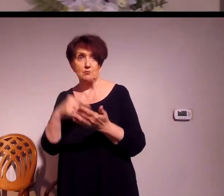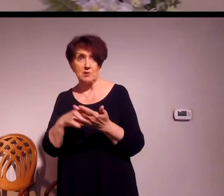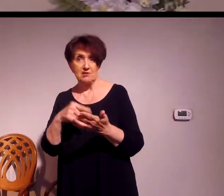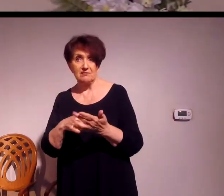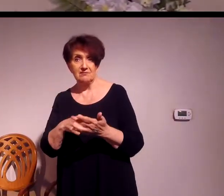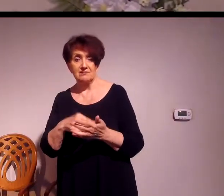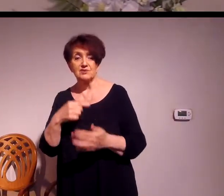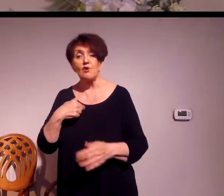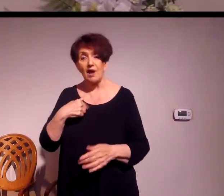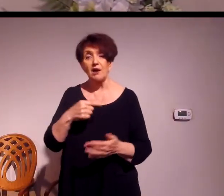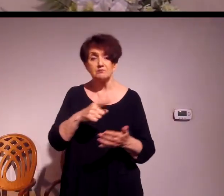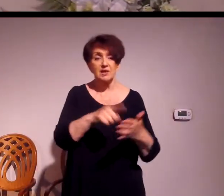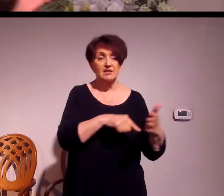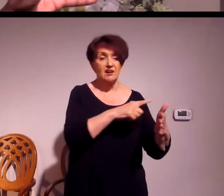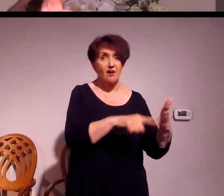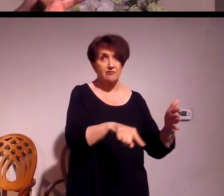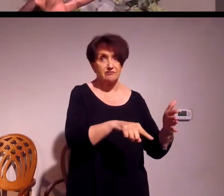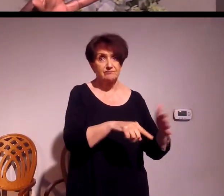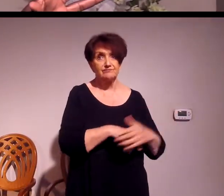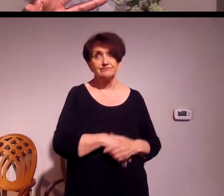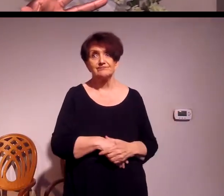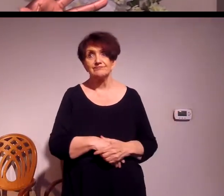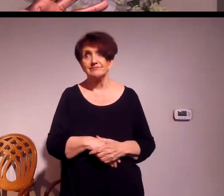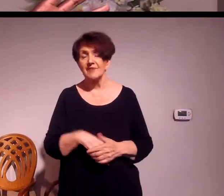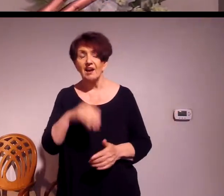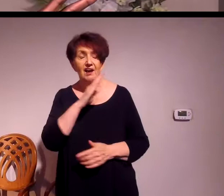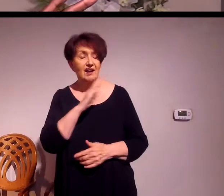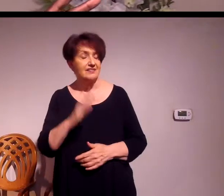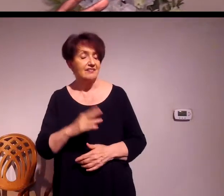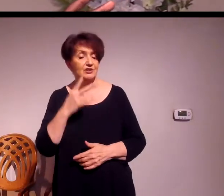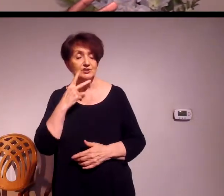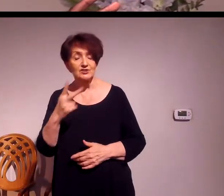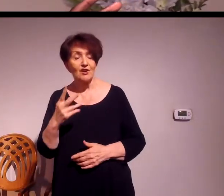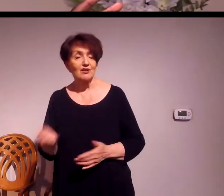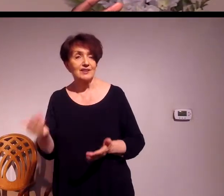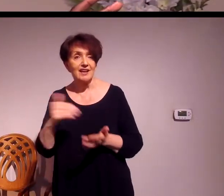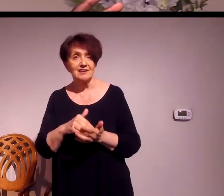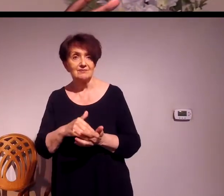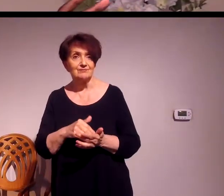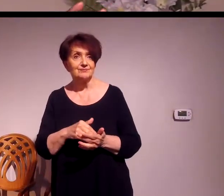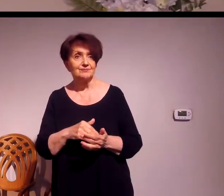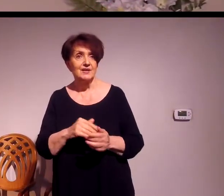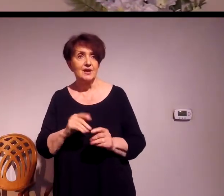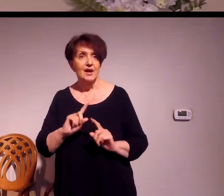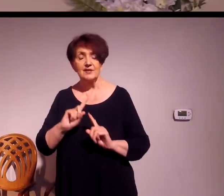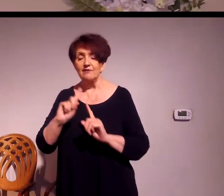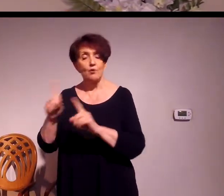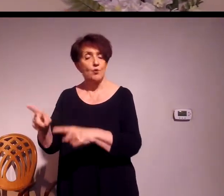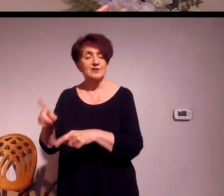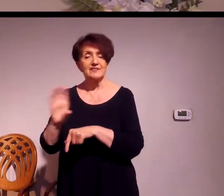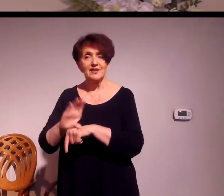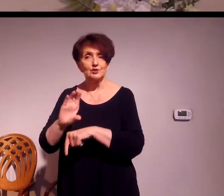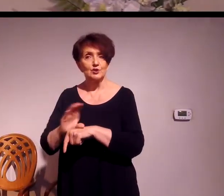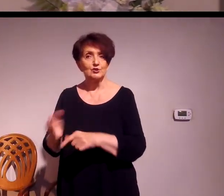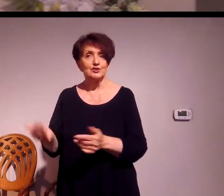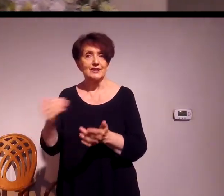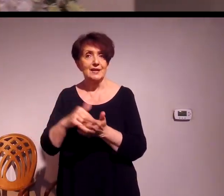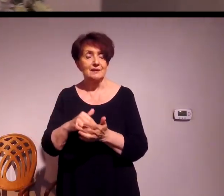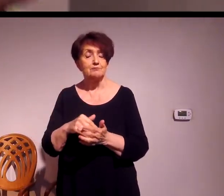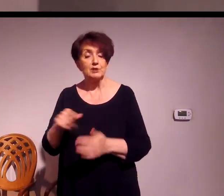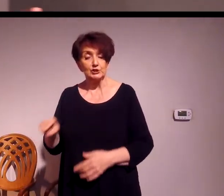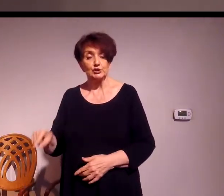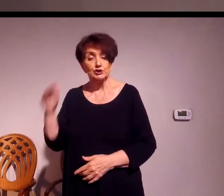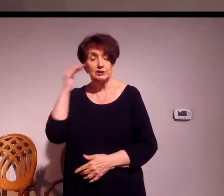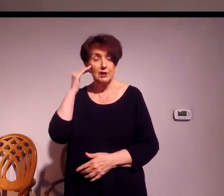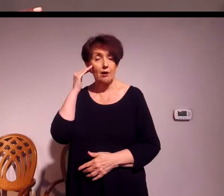Yeah. Now, I never saw her again, and I never went to the church again. But she knows, just like I know, just like